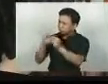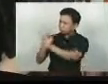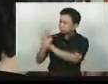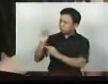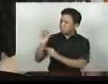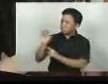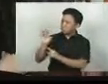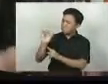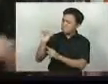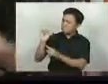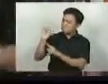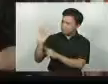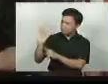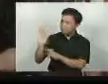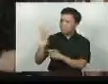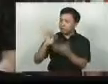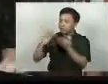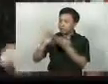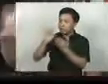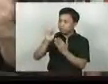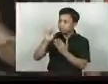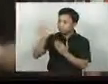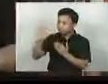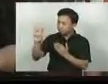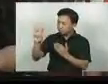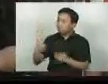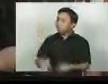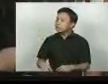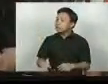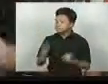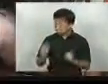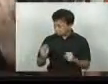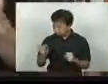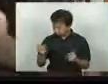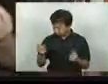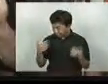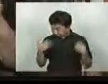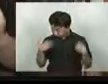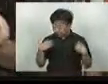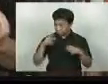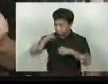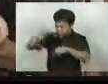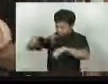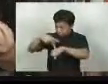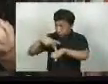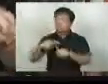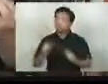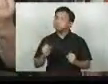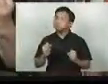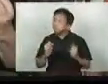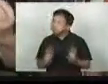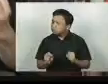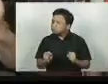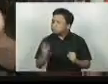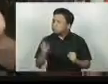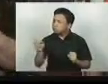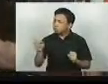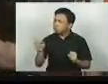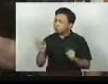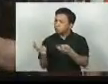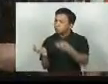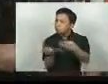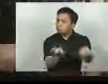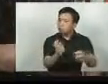or Mind Your Own Business accounting software, is available in the Philippines. Will it be adaptive to the Bureau of